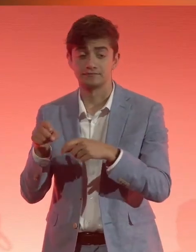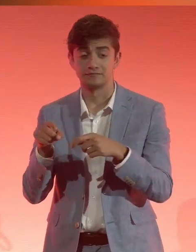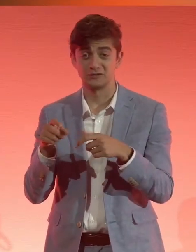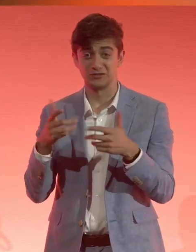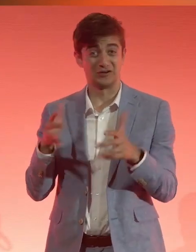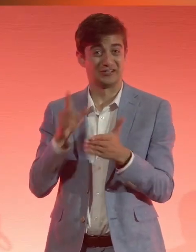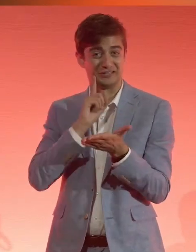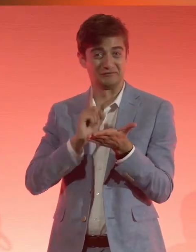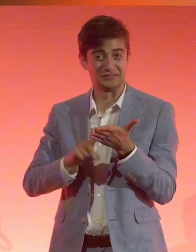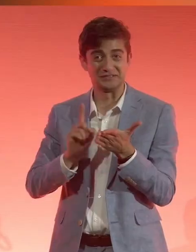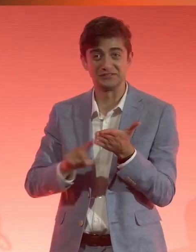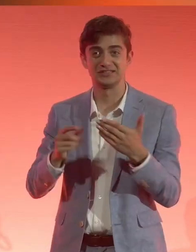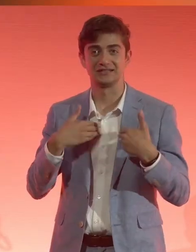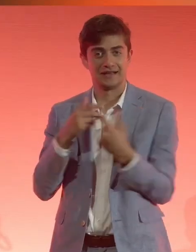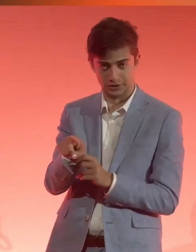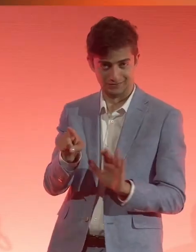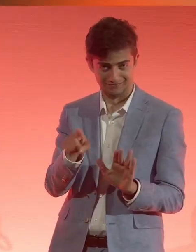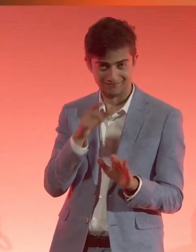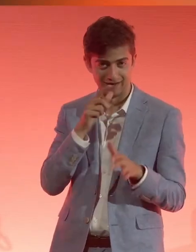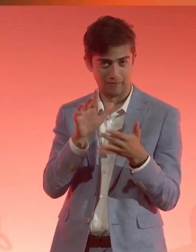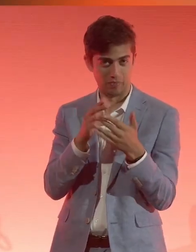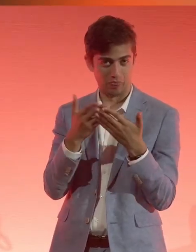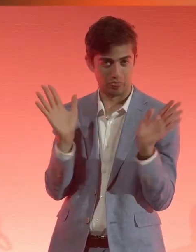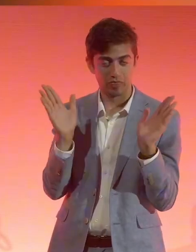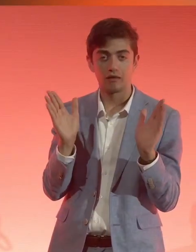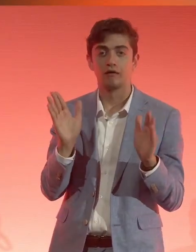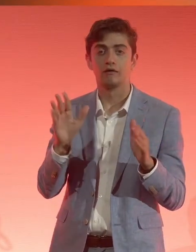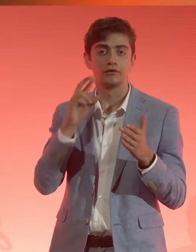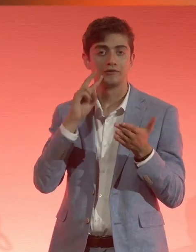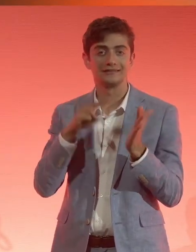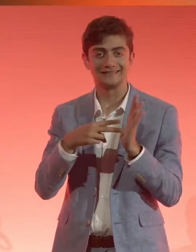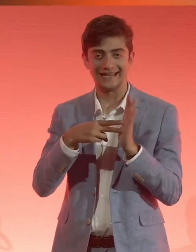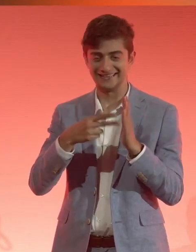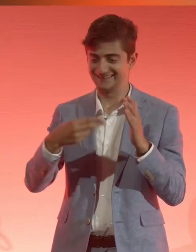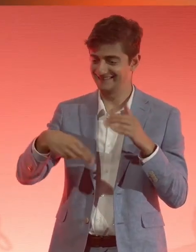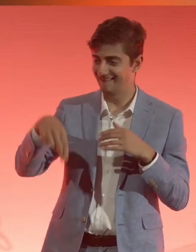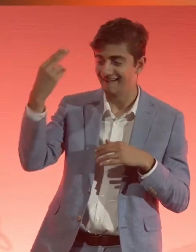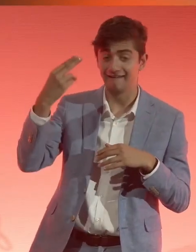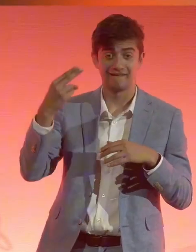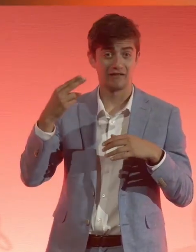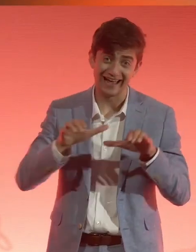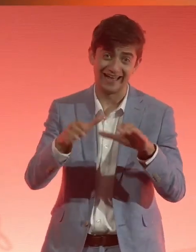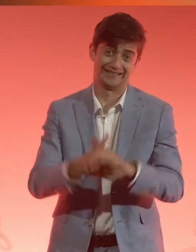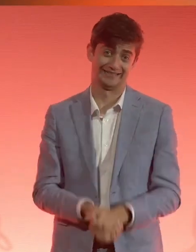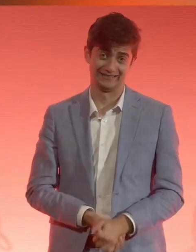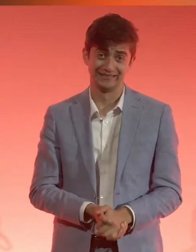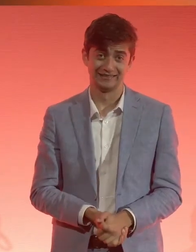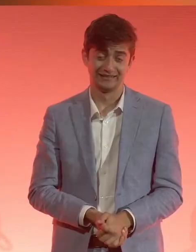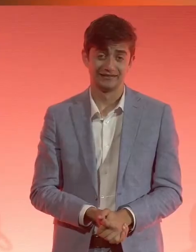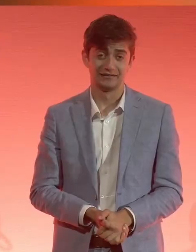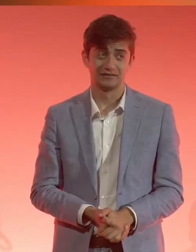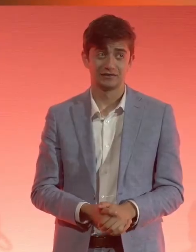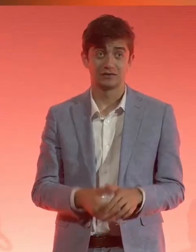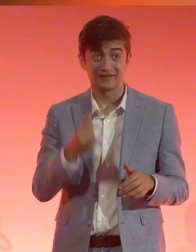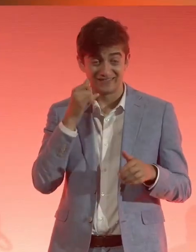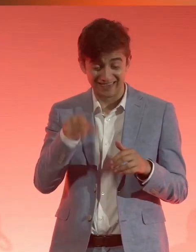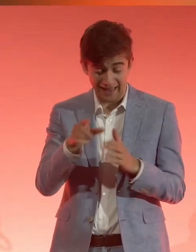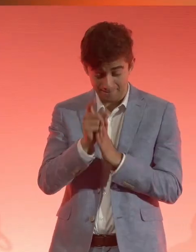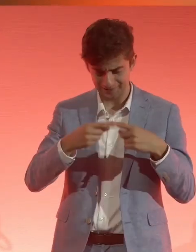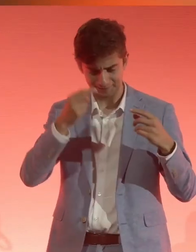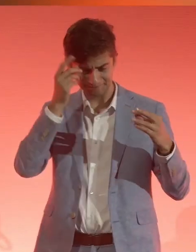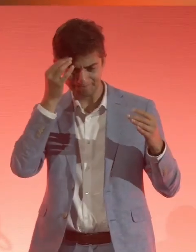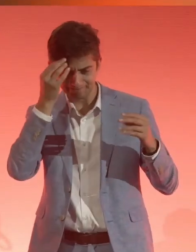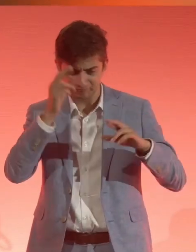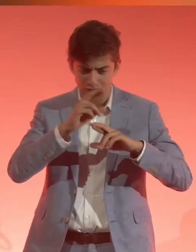they're asking specific questions. Their intent is high, and they're ready to act. And if you can catch them in that